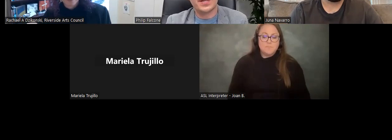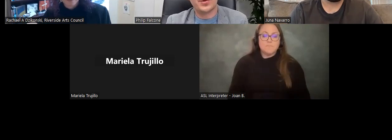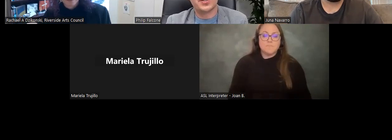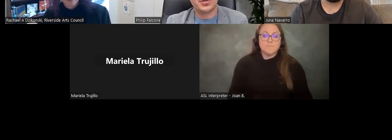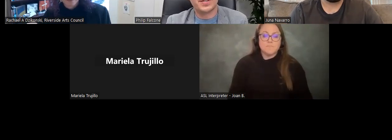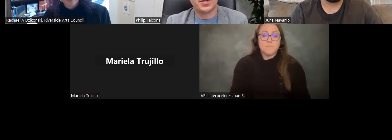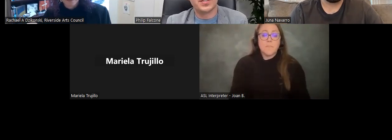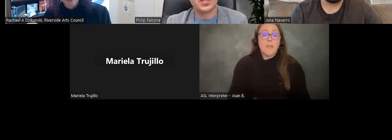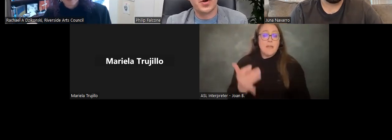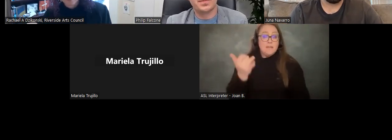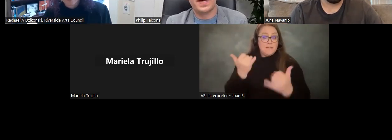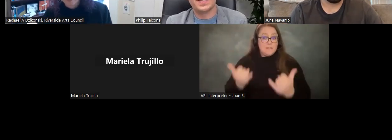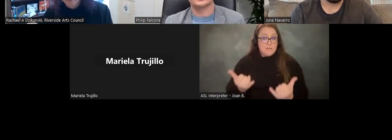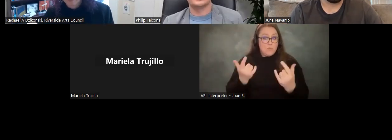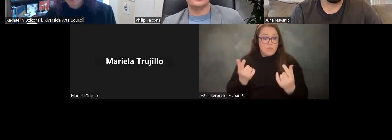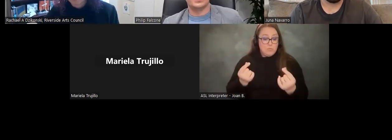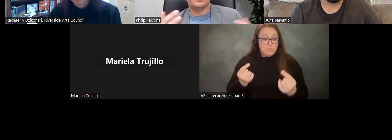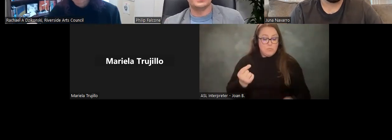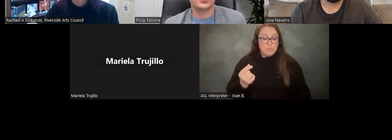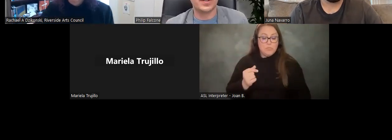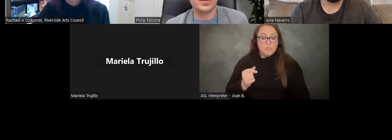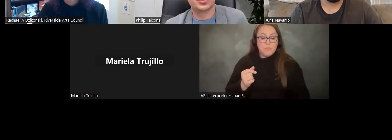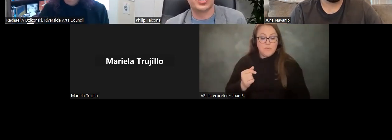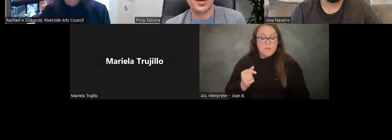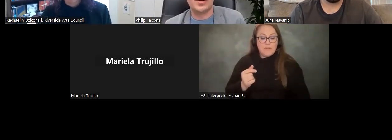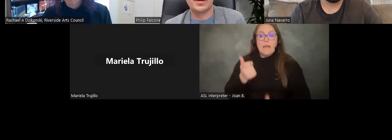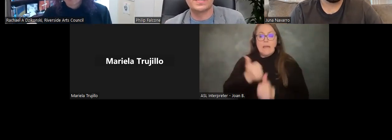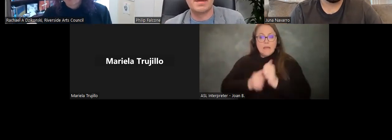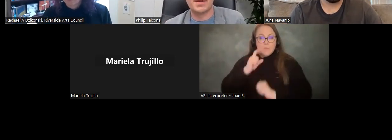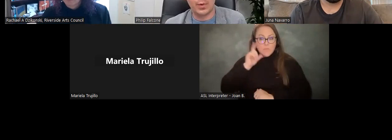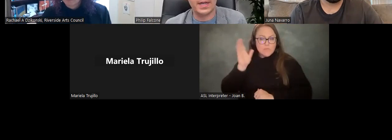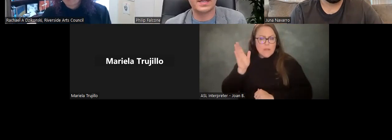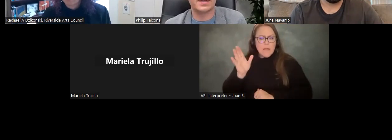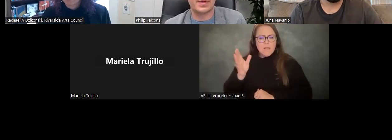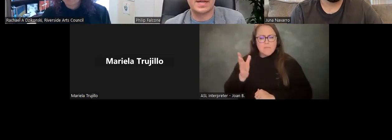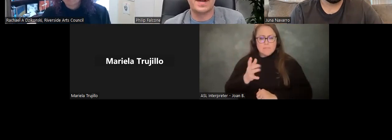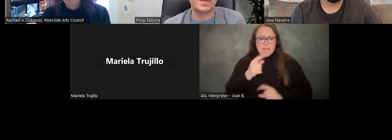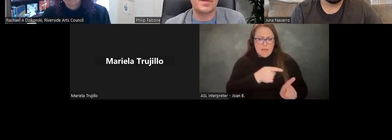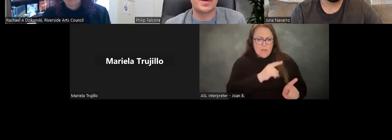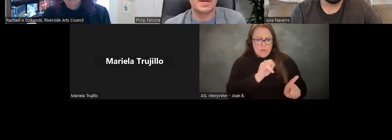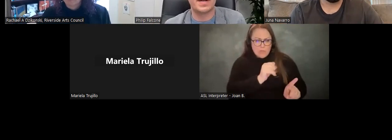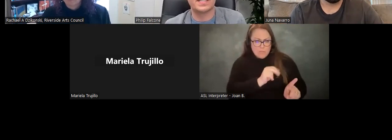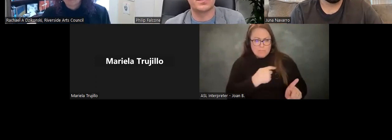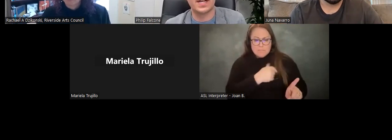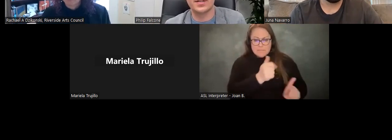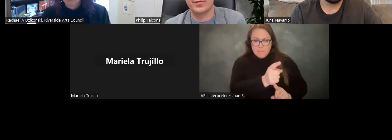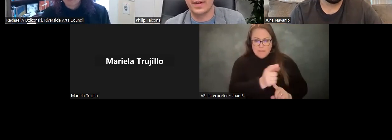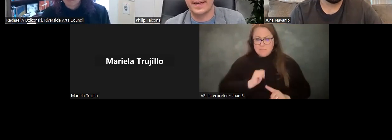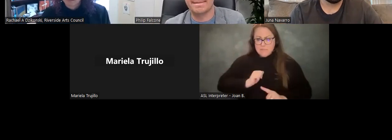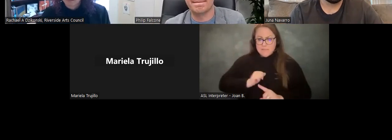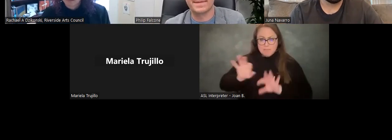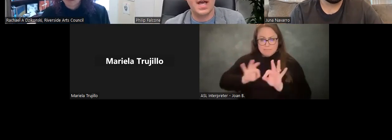So I think what we're going to do is we're going to start by just kind of each of us will share probably about 10 minutes, Juan about 10 minutes, myself about 10 minutes of kind